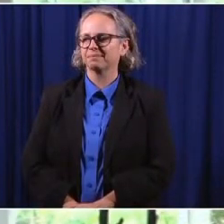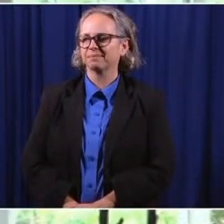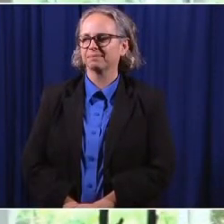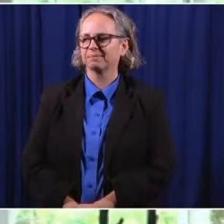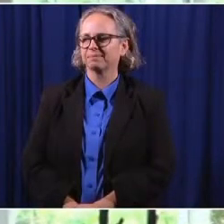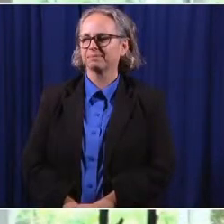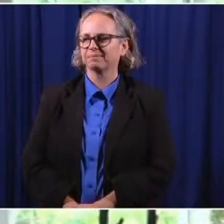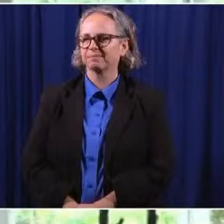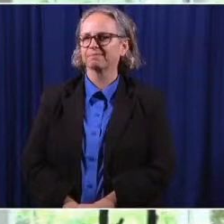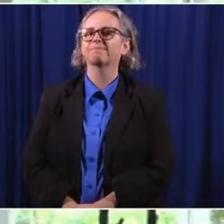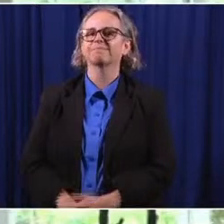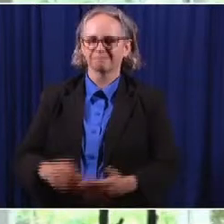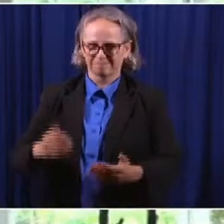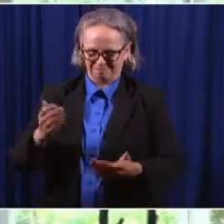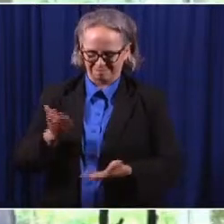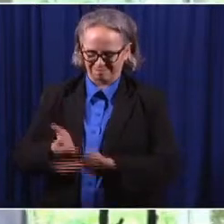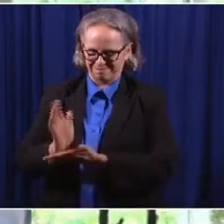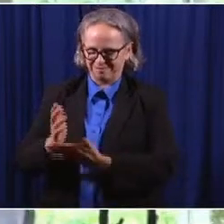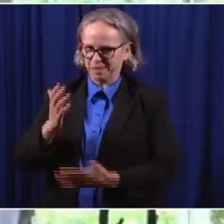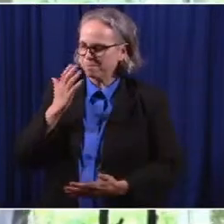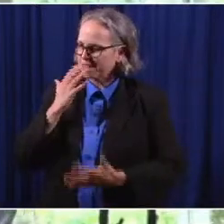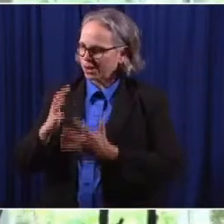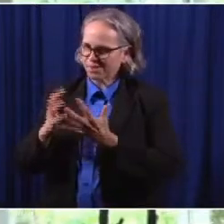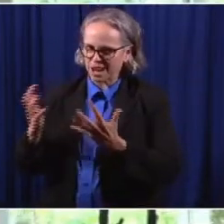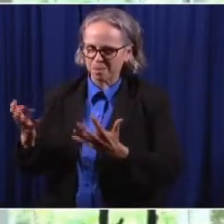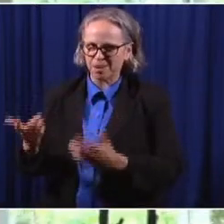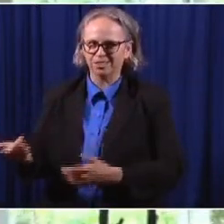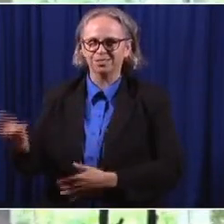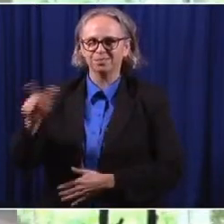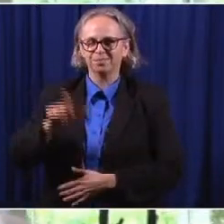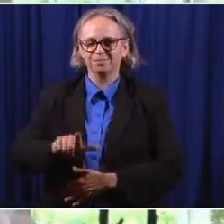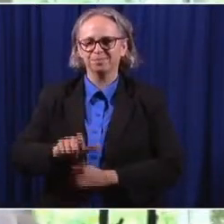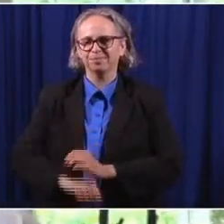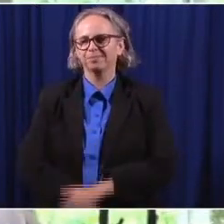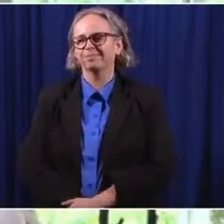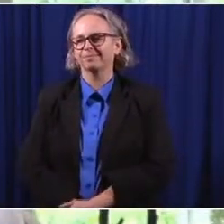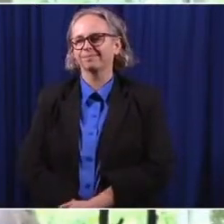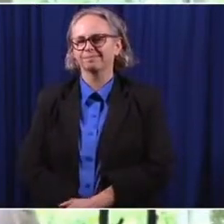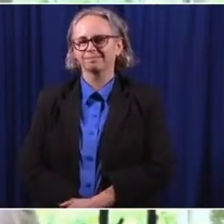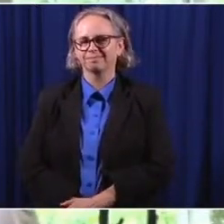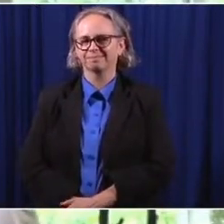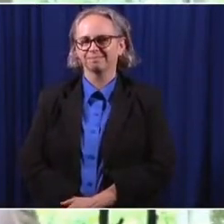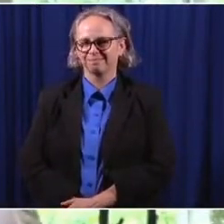Good. Thanks, Good. Kevin. Thank you very You're much. welcome. Fran, let you slip over there.